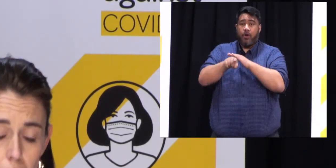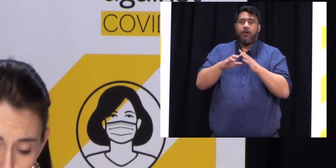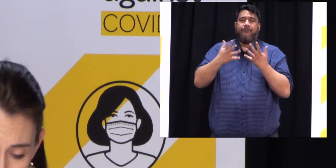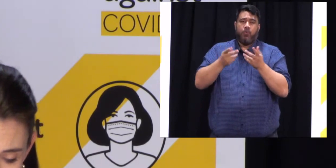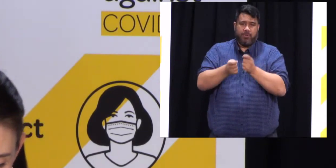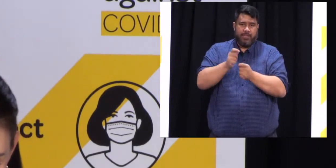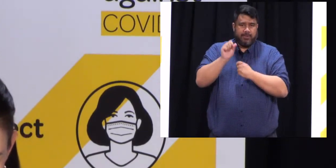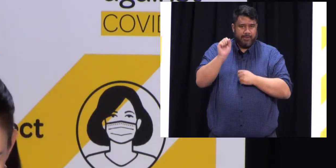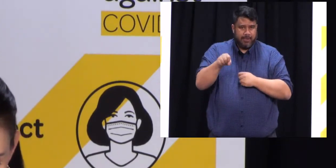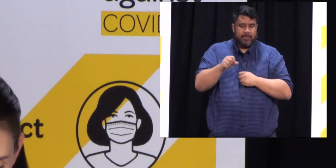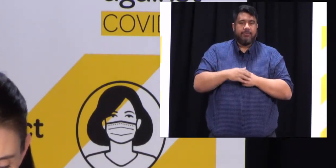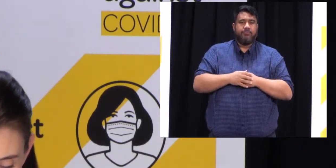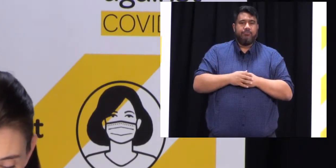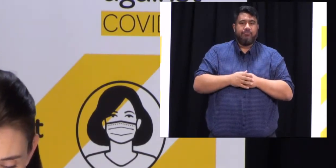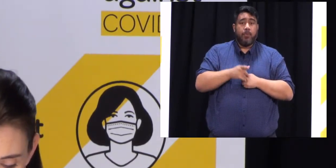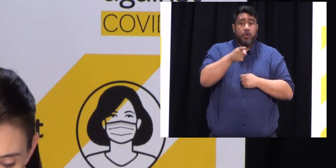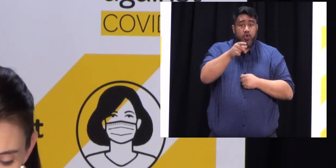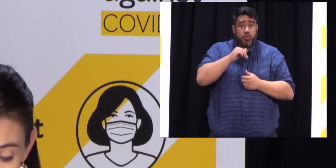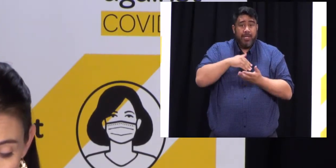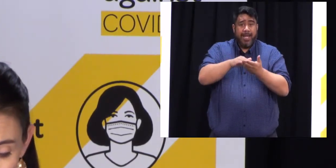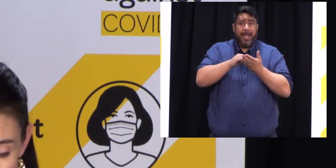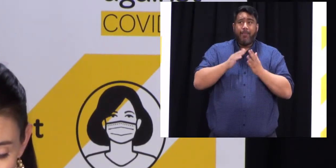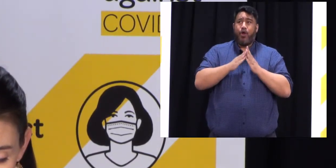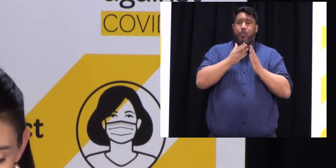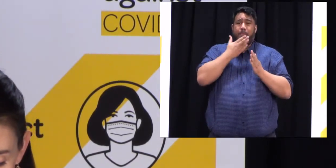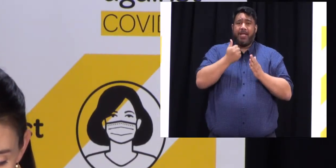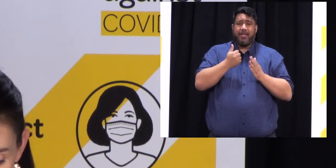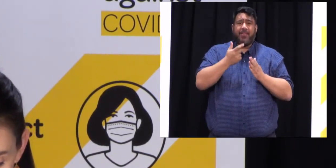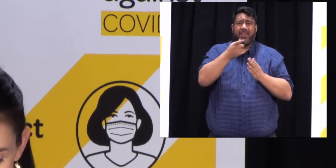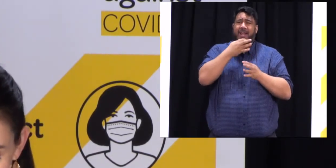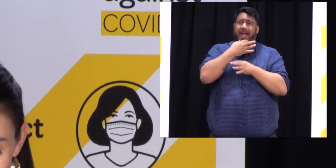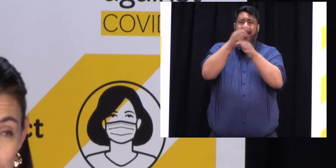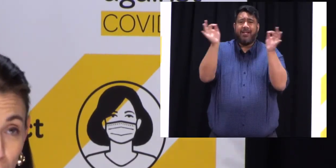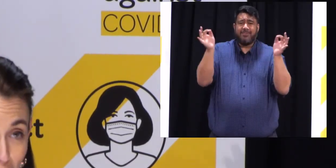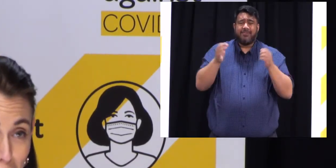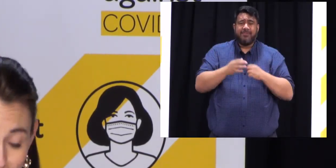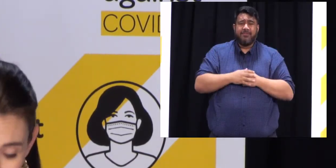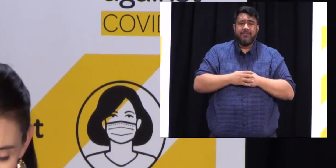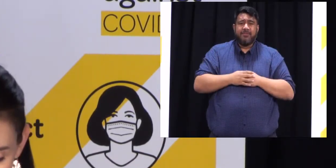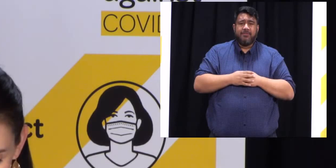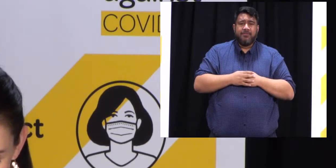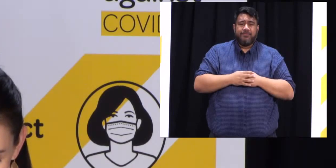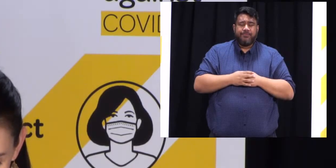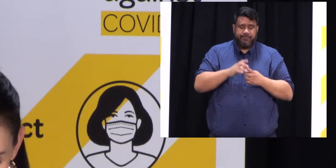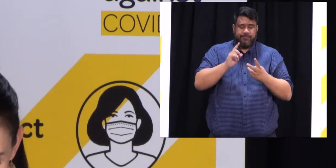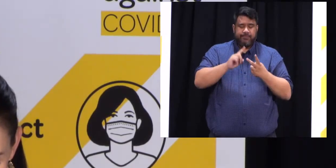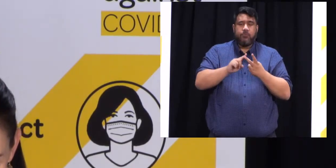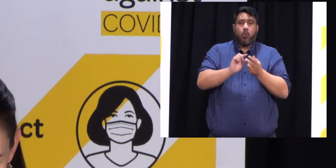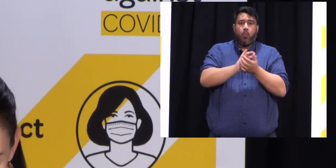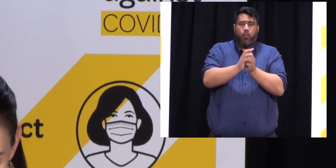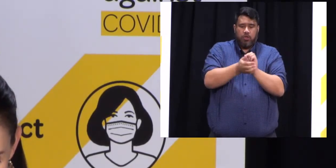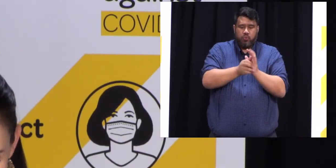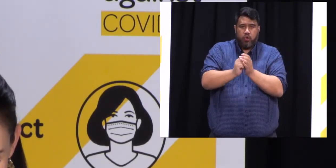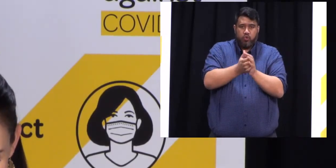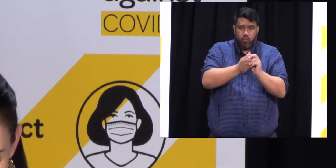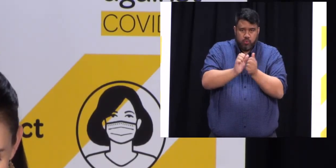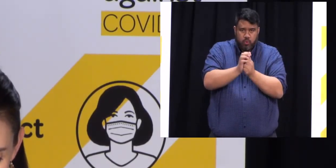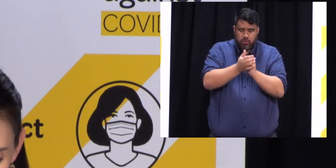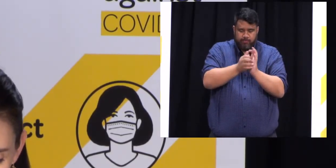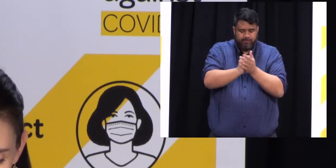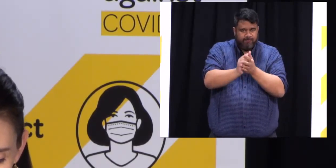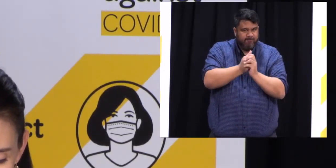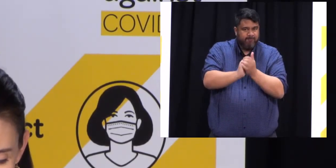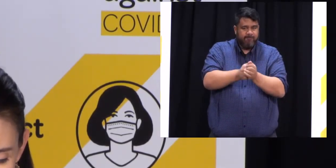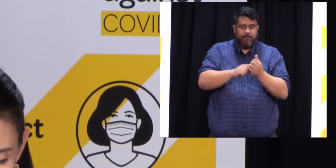do ask for it. 3, wash your hands often with soap, then dry them, and of course, cough into your elbow.